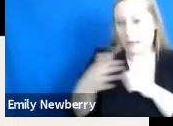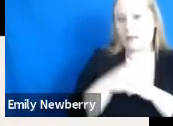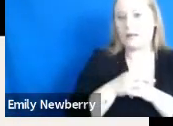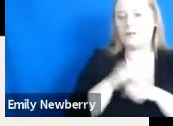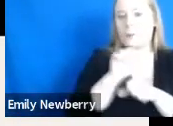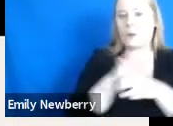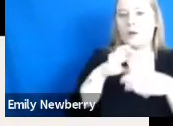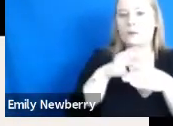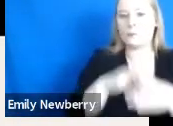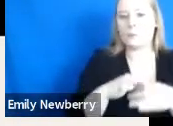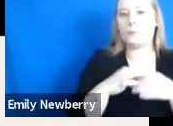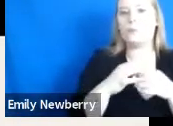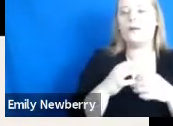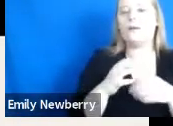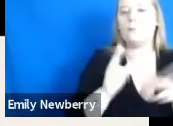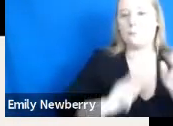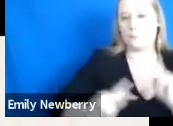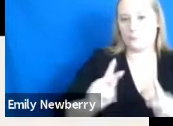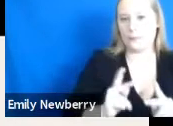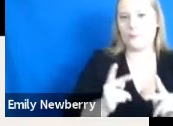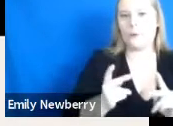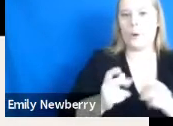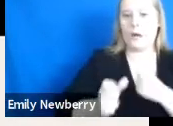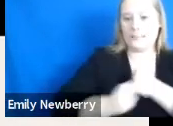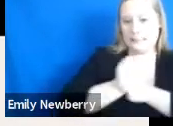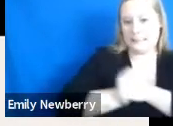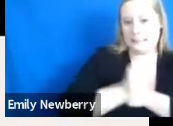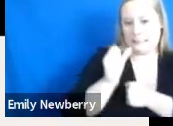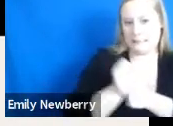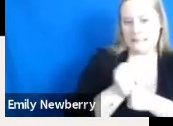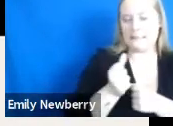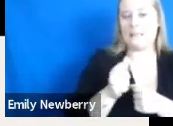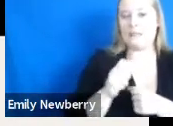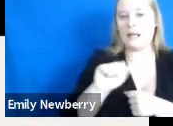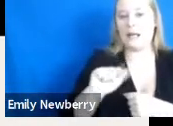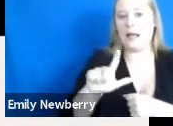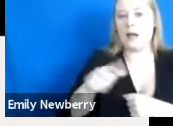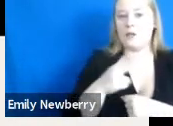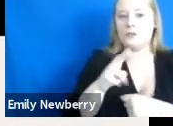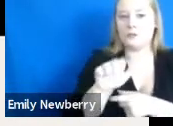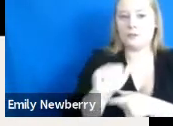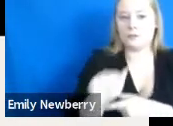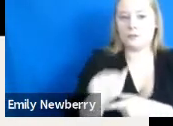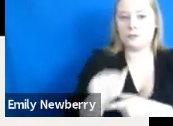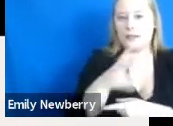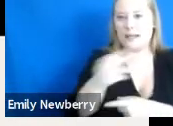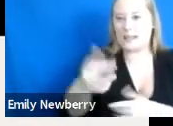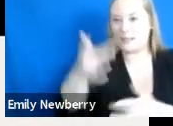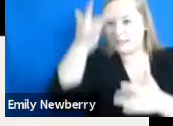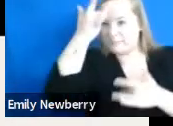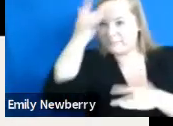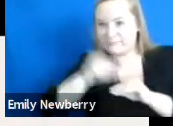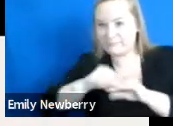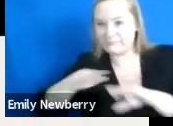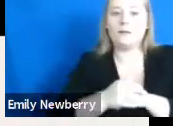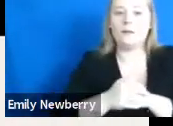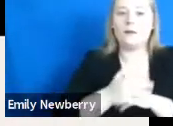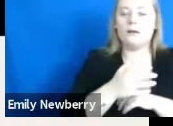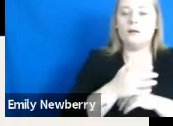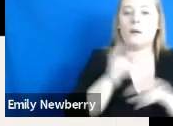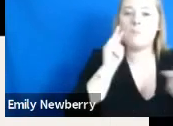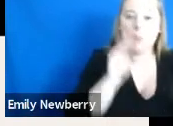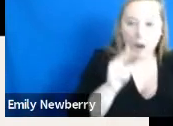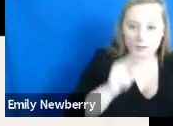water quality people on hazardous algae blooms, waterborne pathogens, PFAS monitoring, and she